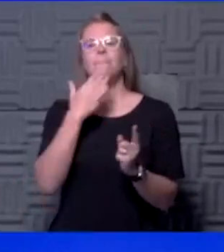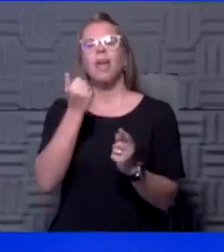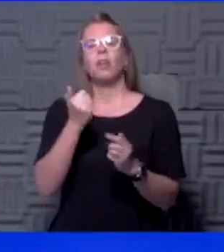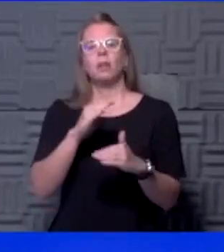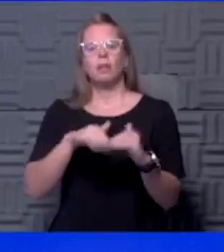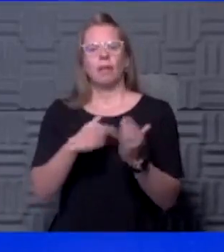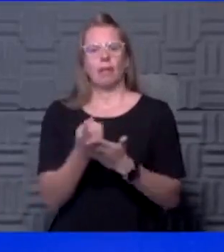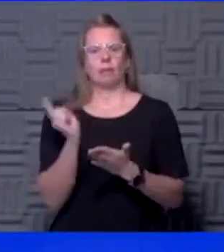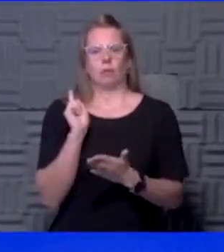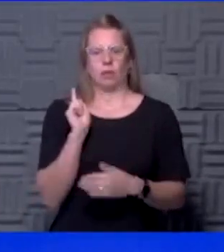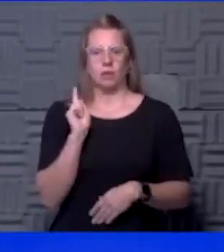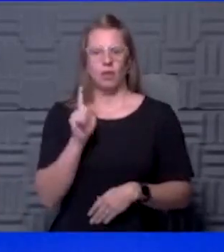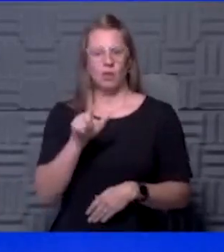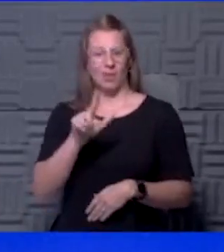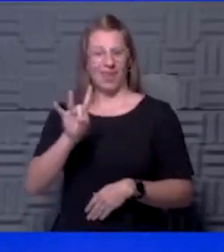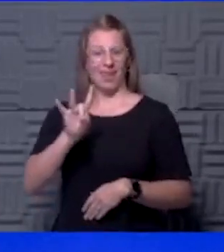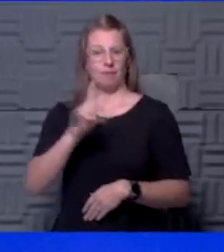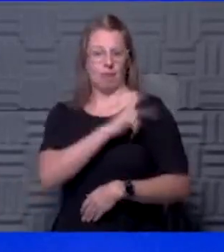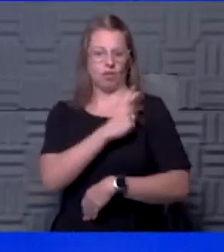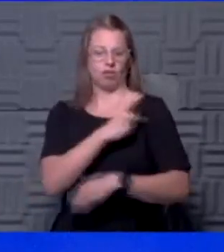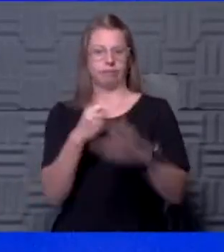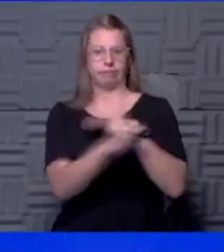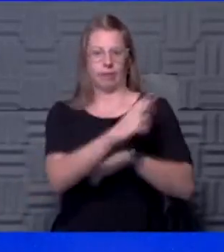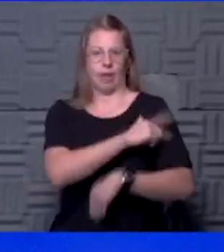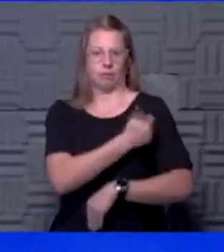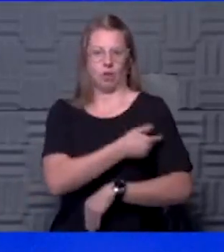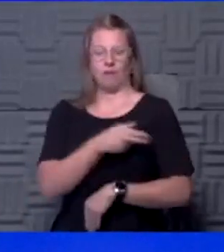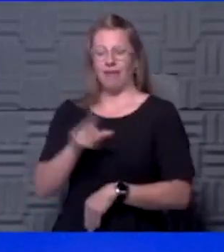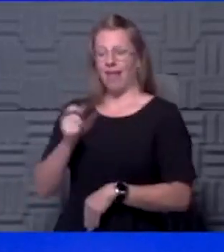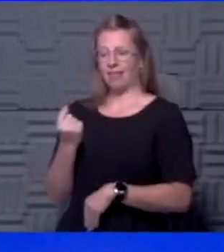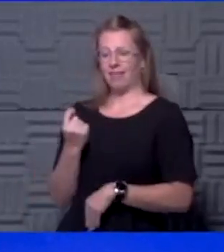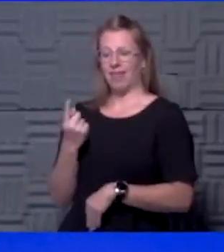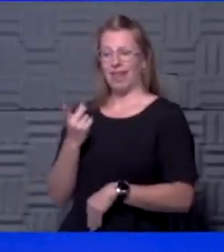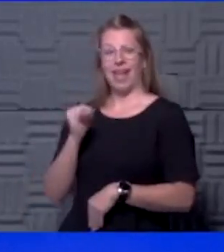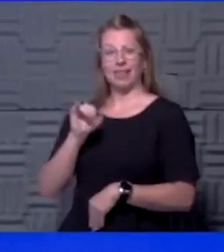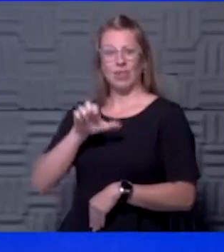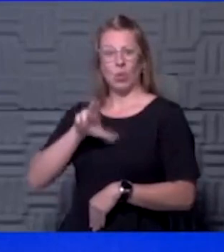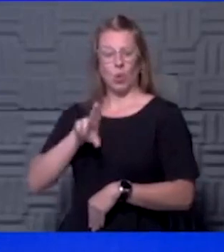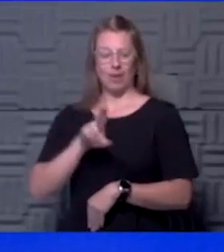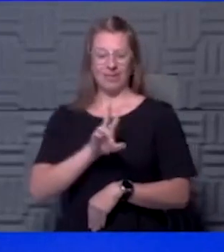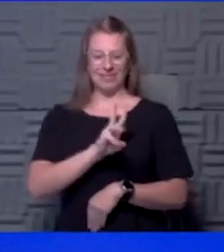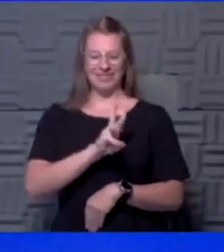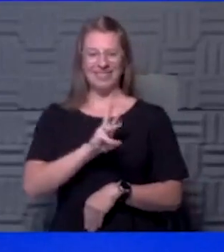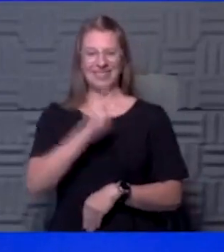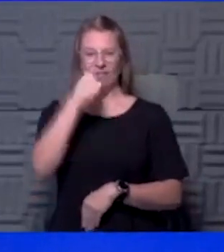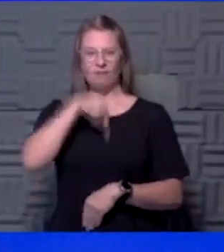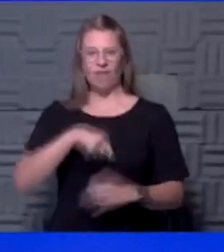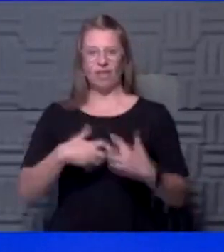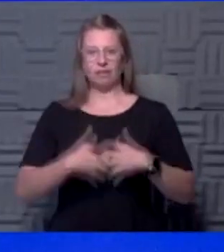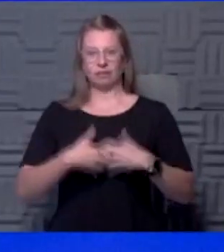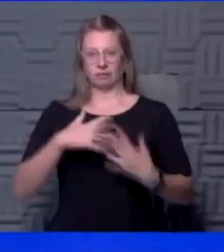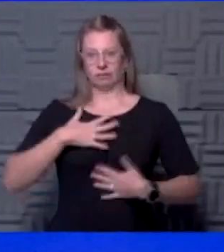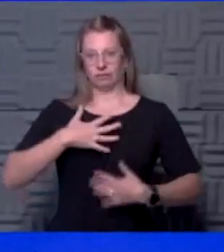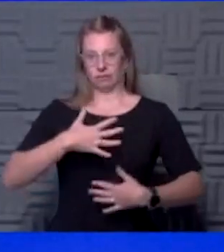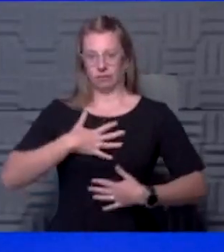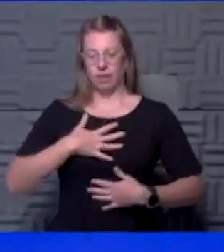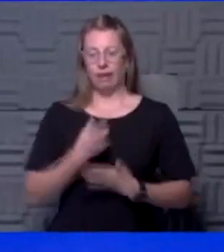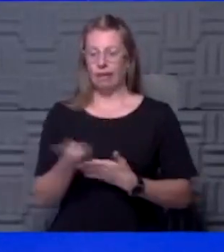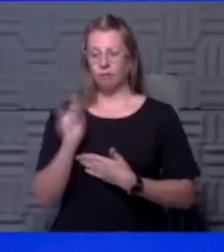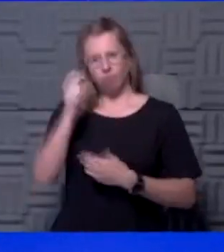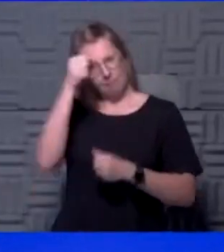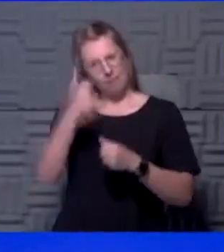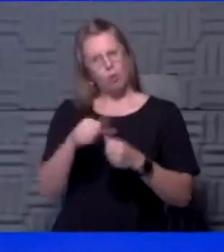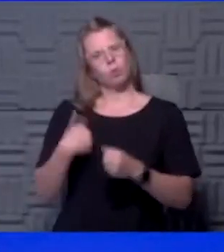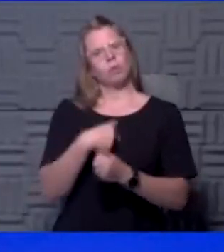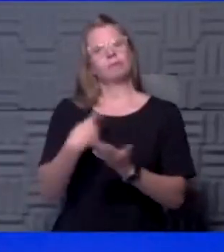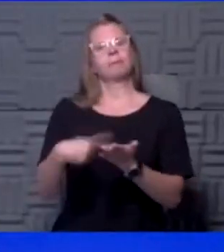we're at 28 patients in the hospital. 11 of those are in the ICU, and 6 of those are on the ventilator. And remember last week we had talked